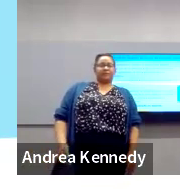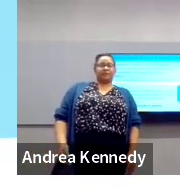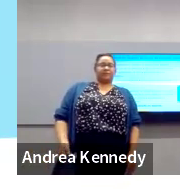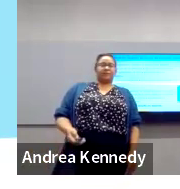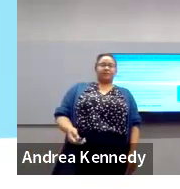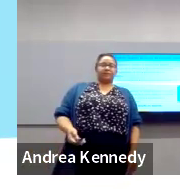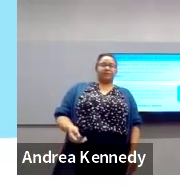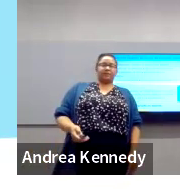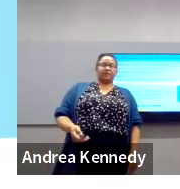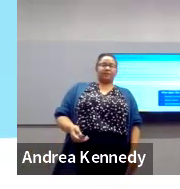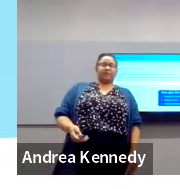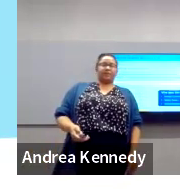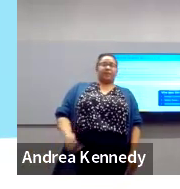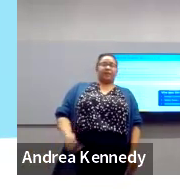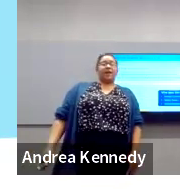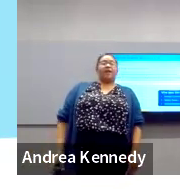fijo.